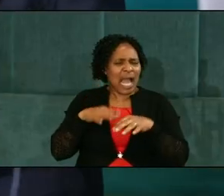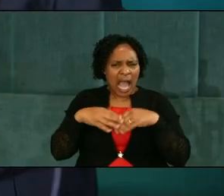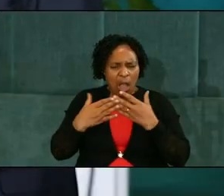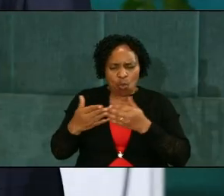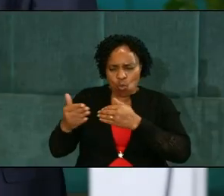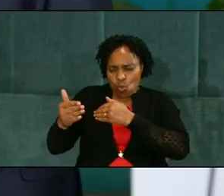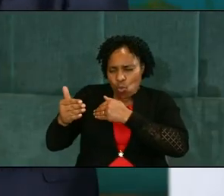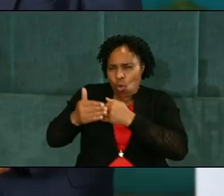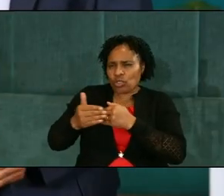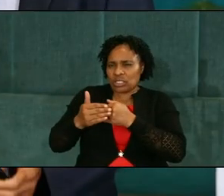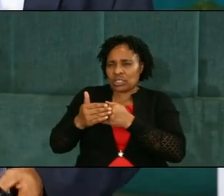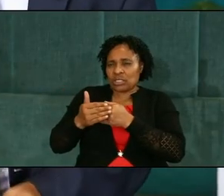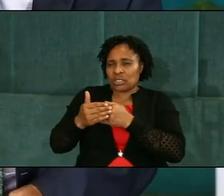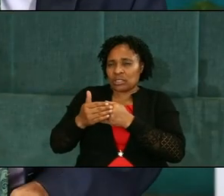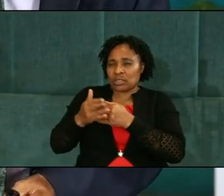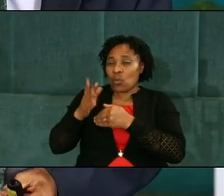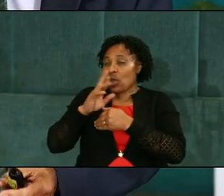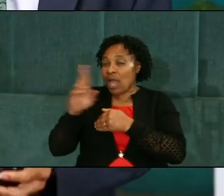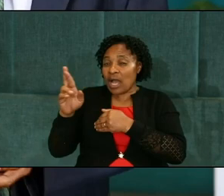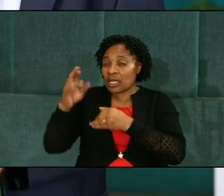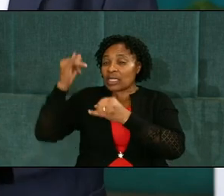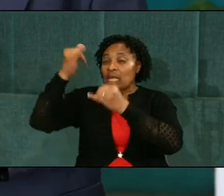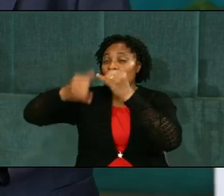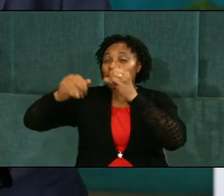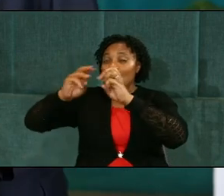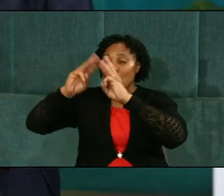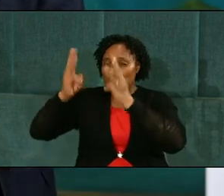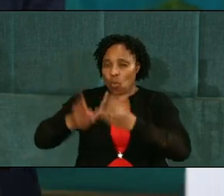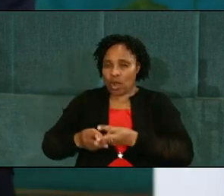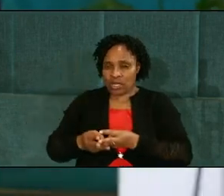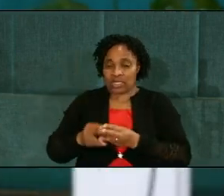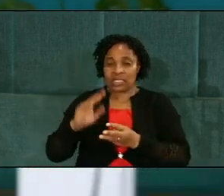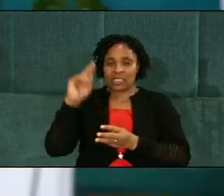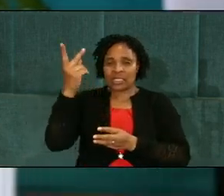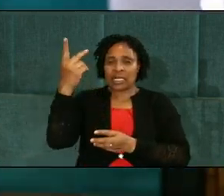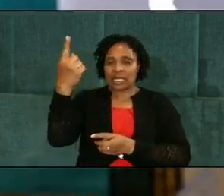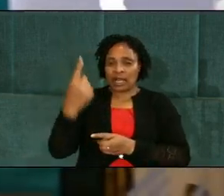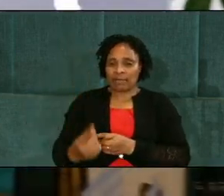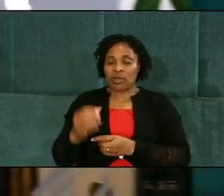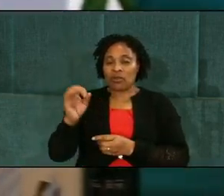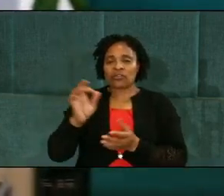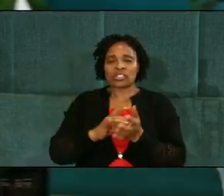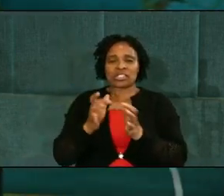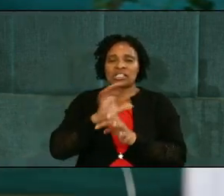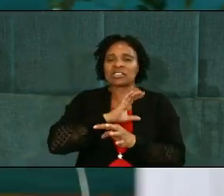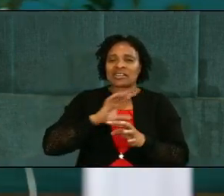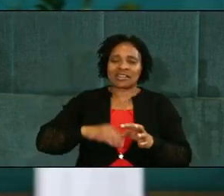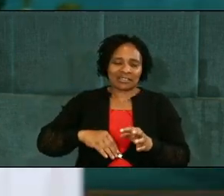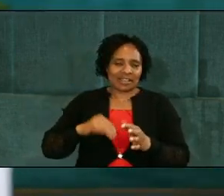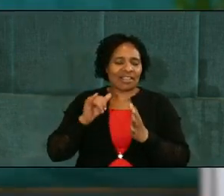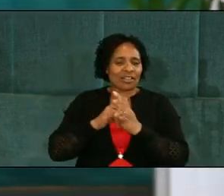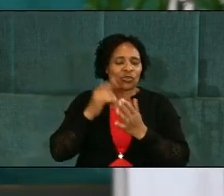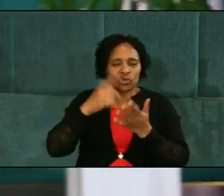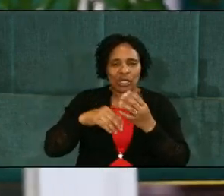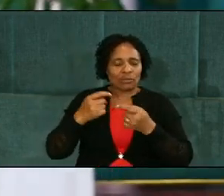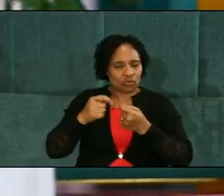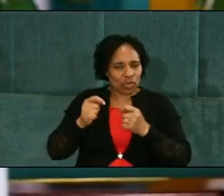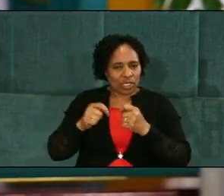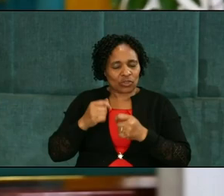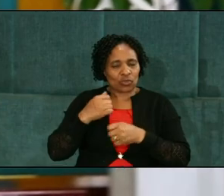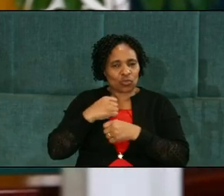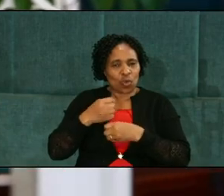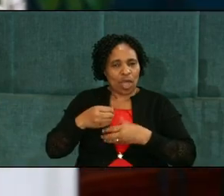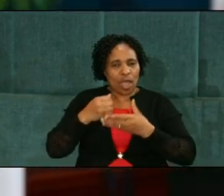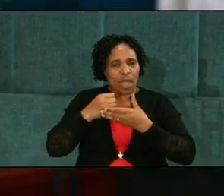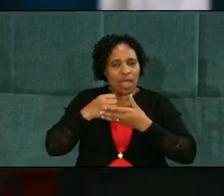we are to the end of the world and the second coming of Christ. That's what I'm trying for you to do.